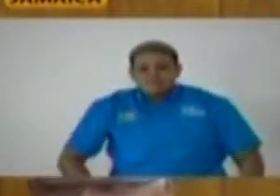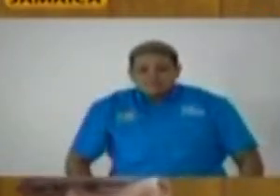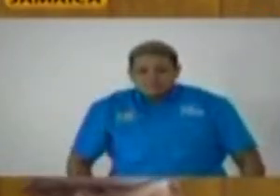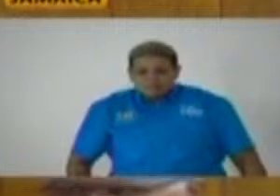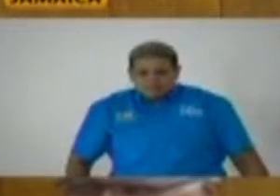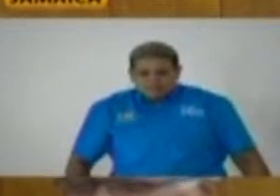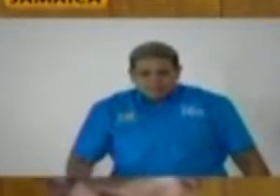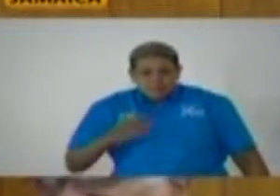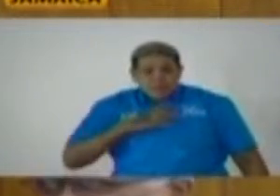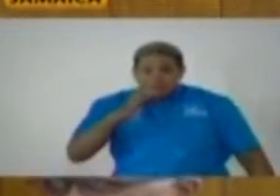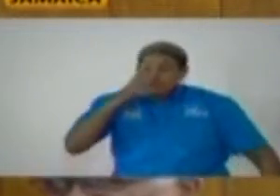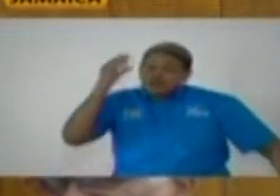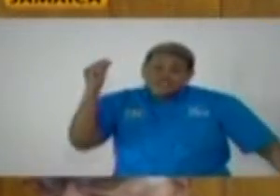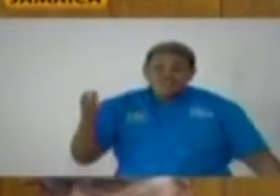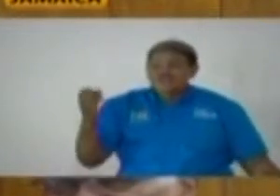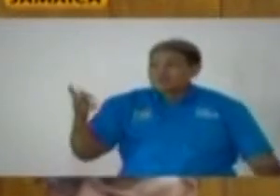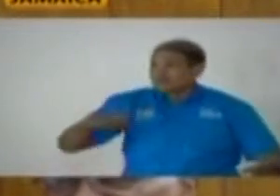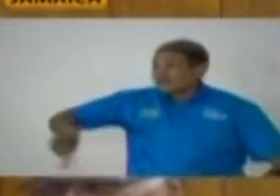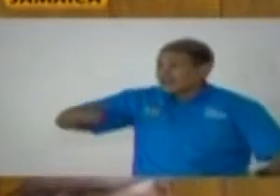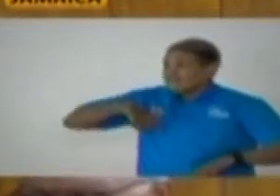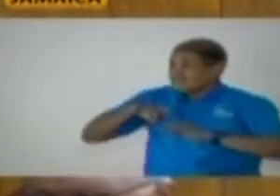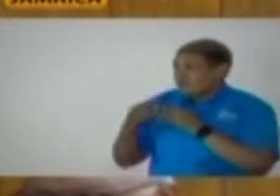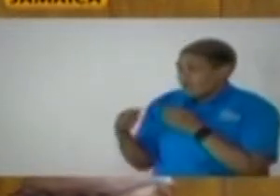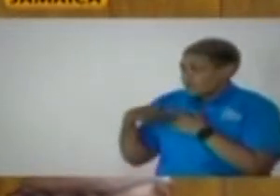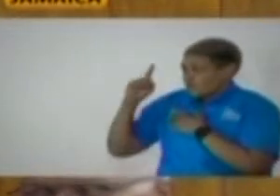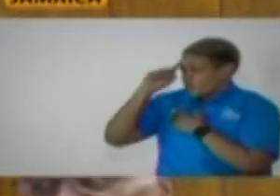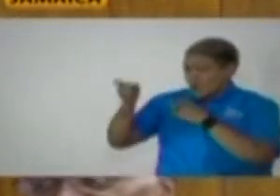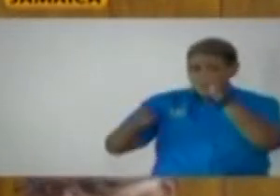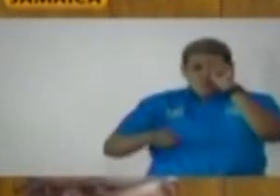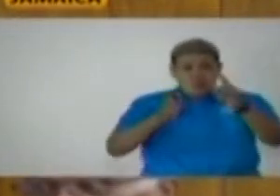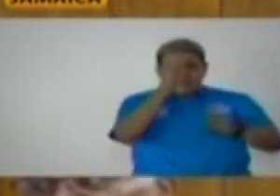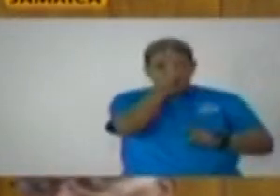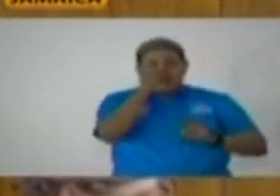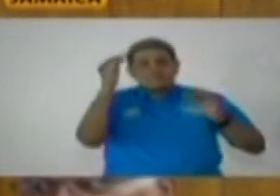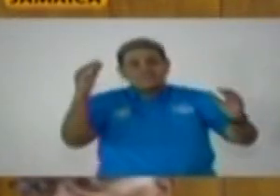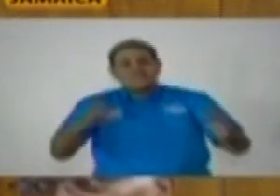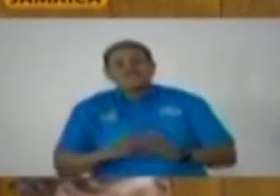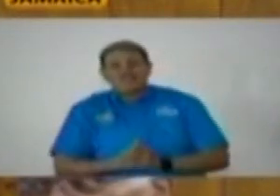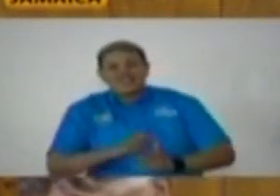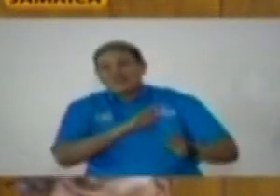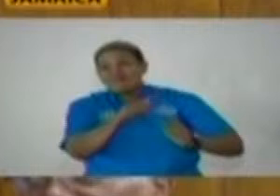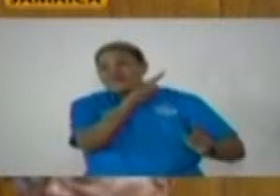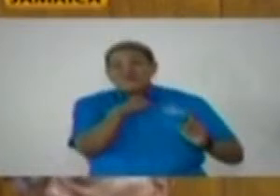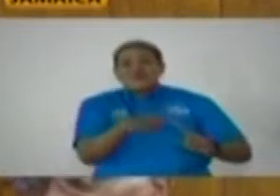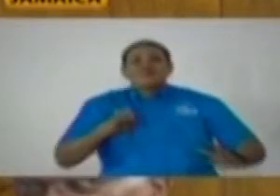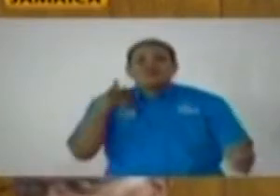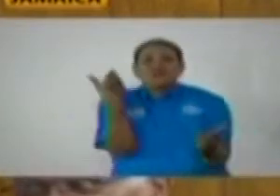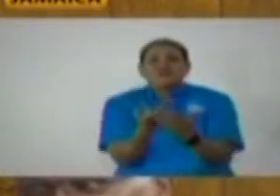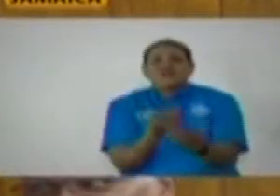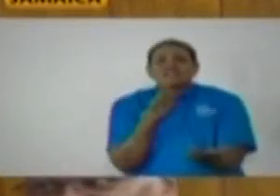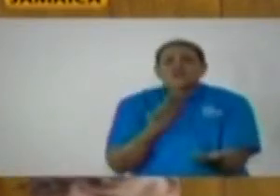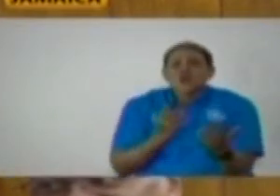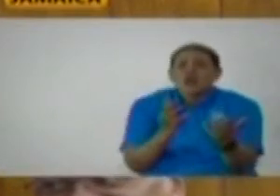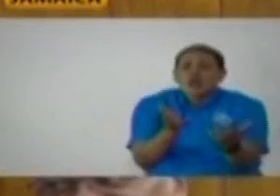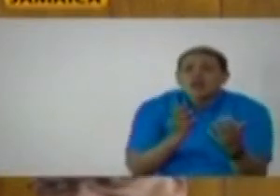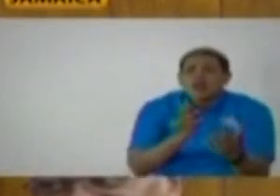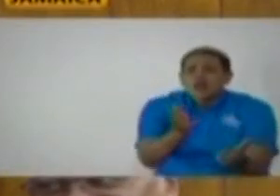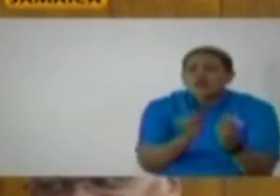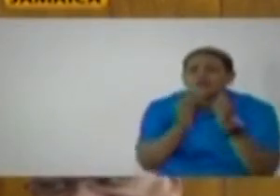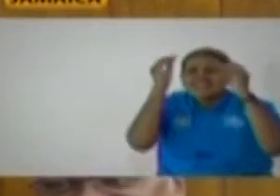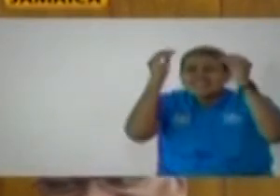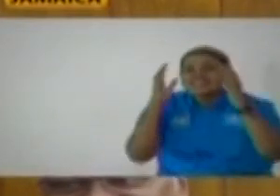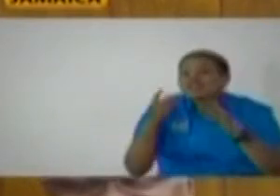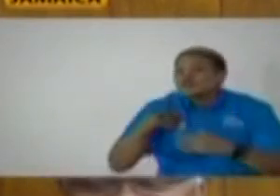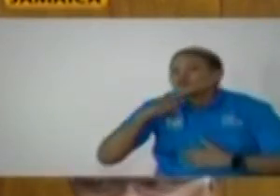My mother was one. Many of us have family who are teachers. But when we get to negotiating with the teachers, let